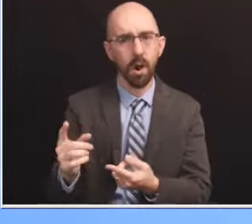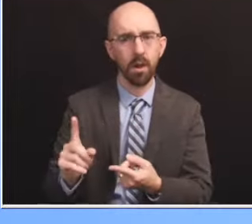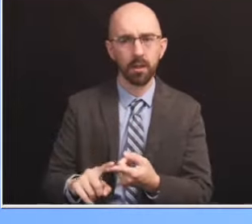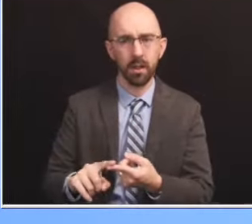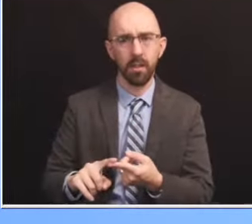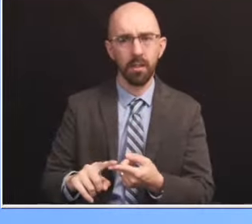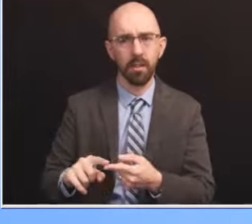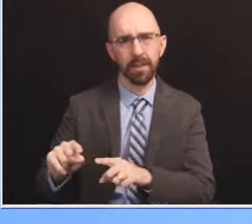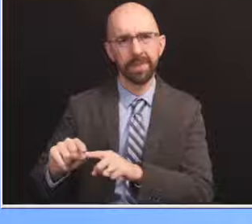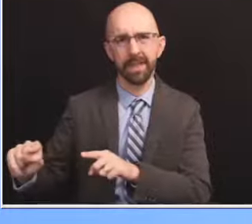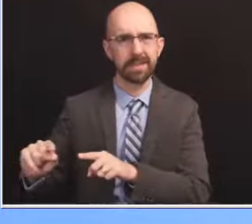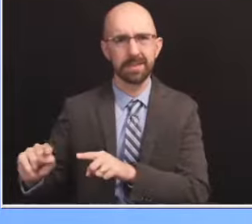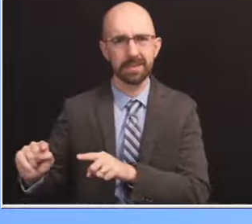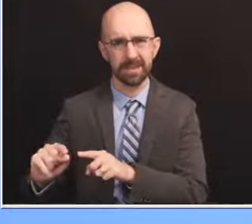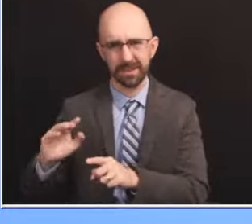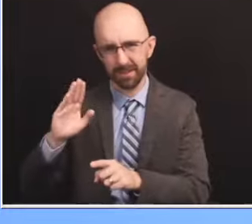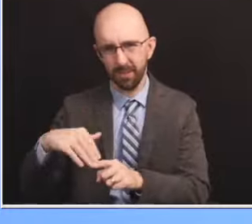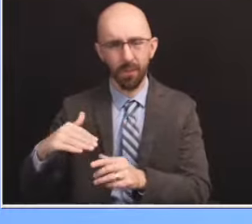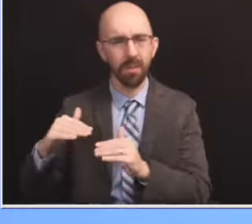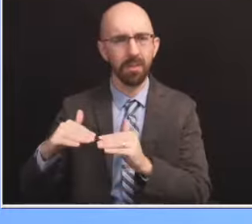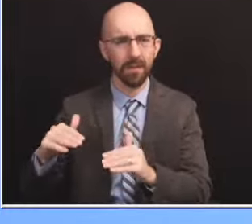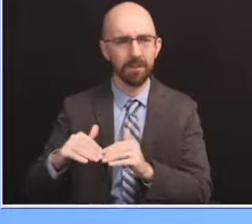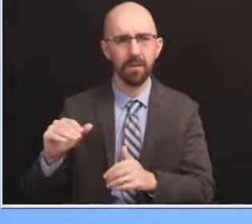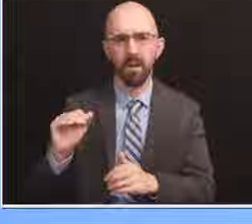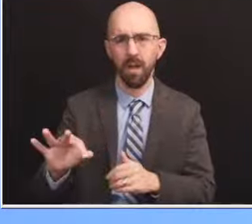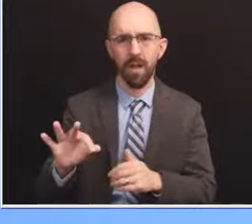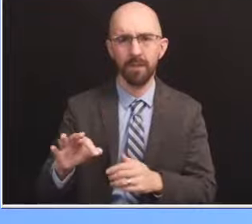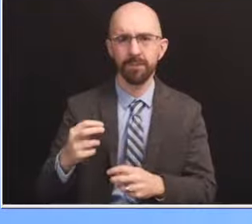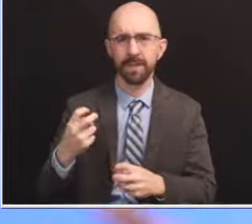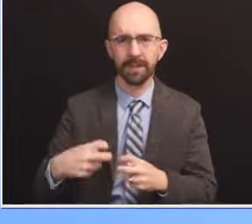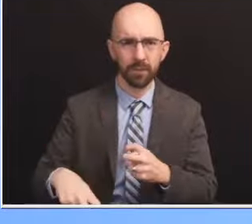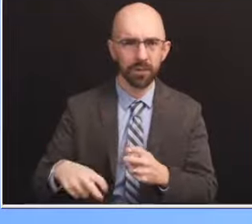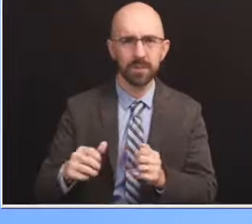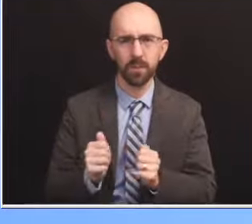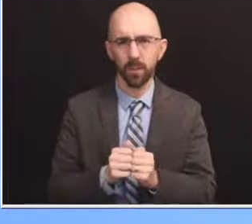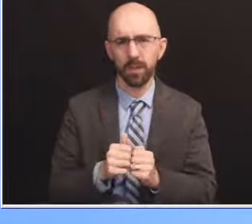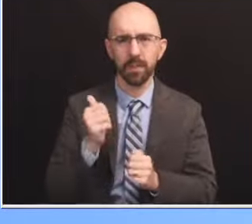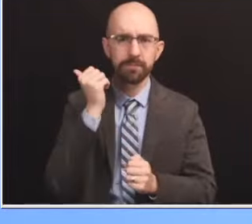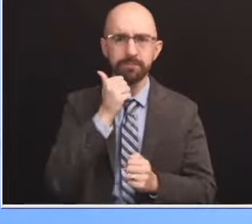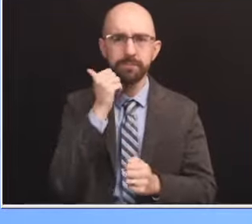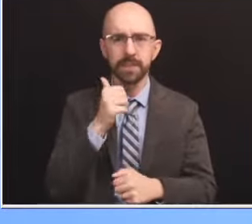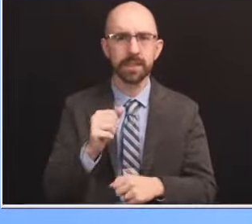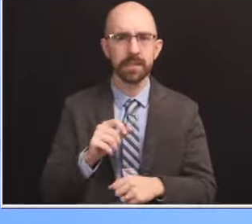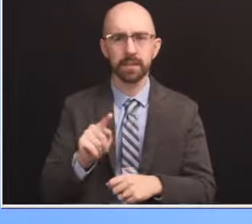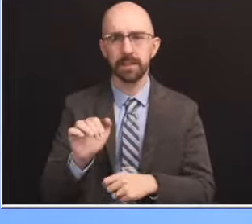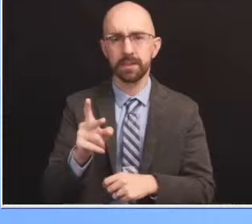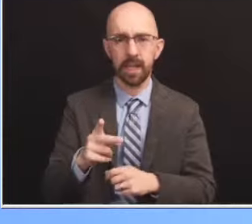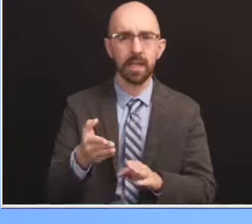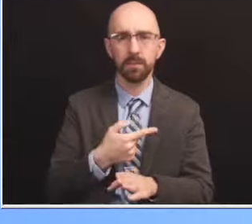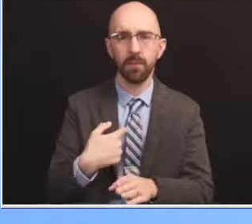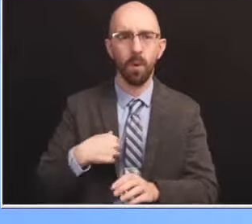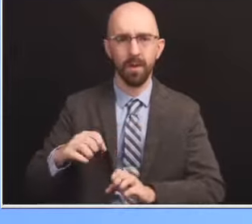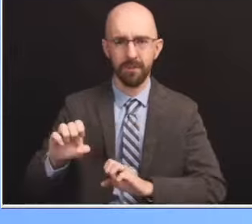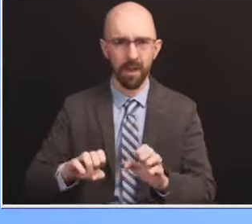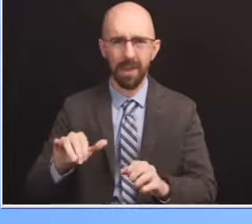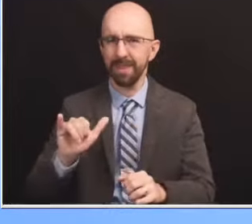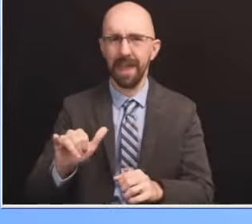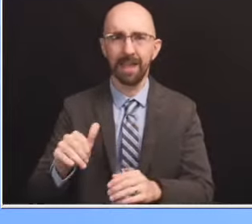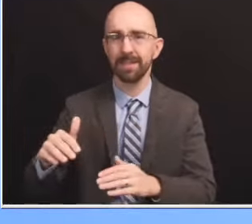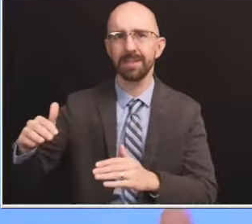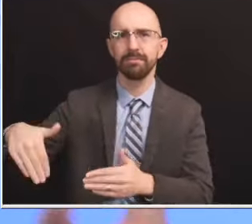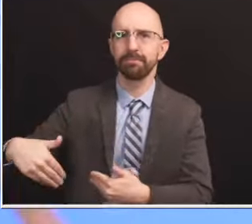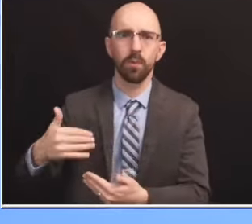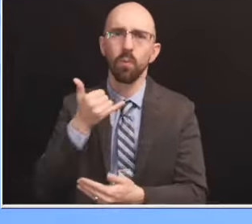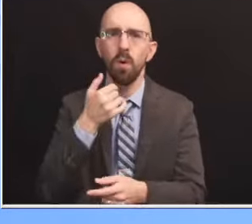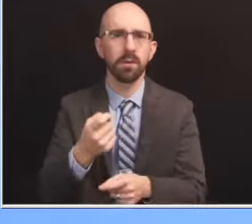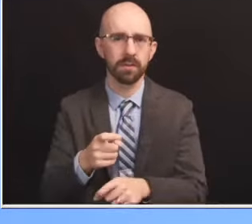you know, level of difficulty with my daily tasks before I go get evaluated, and that's the wrong time, right? I mean, you still have to do